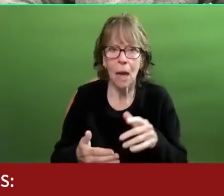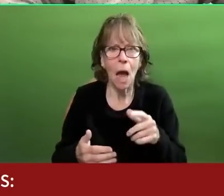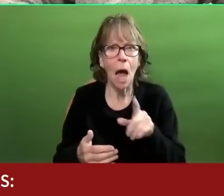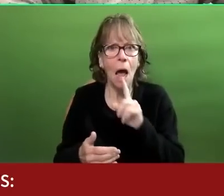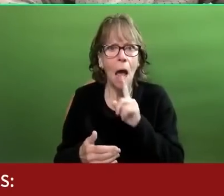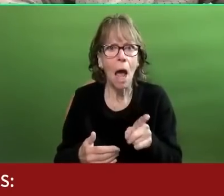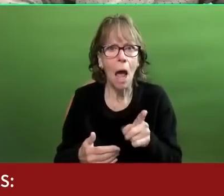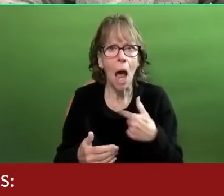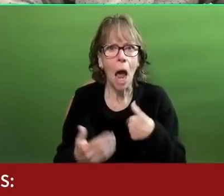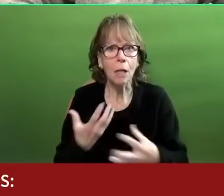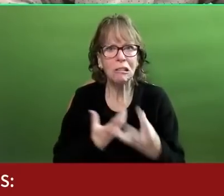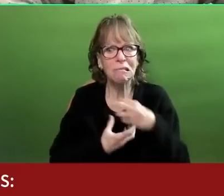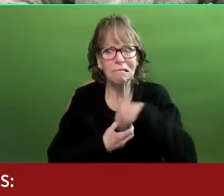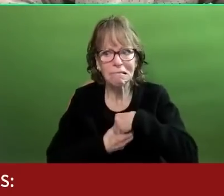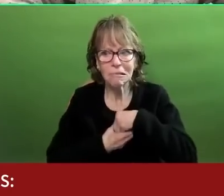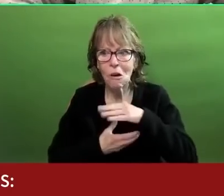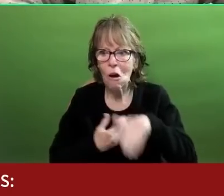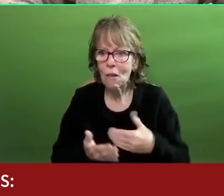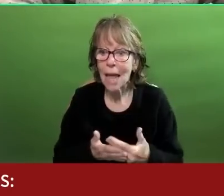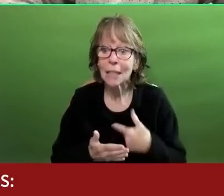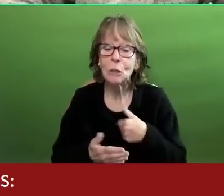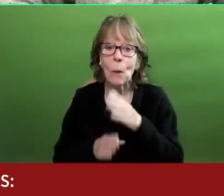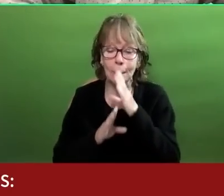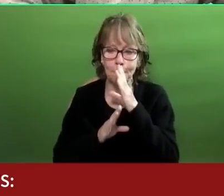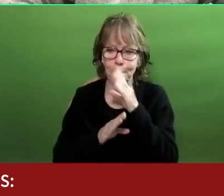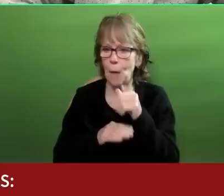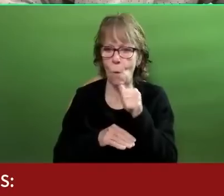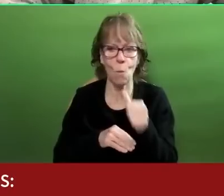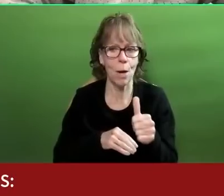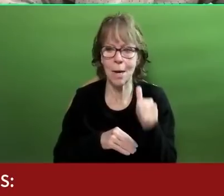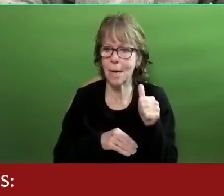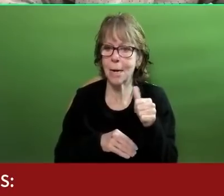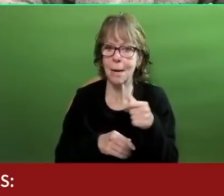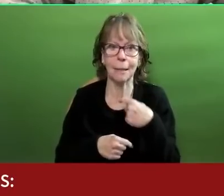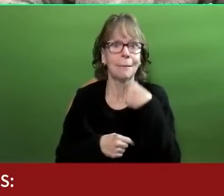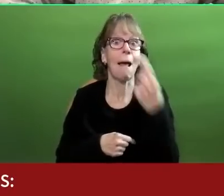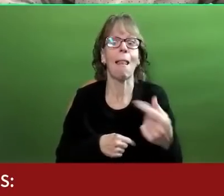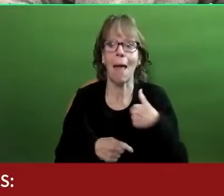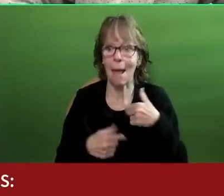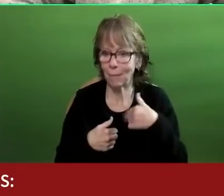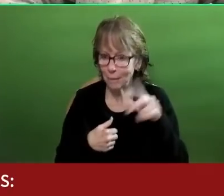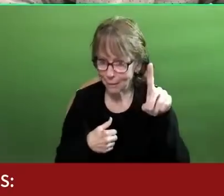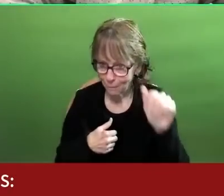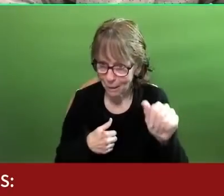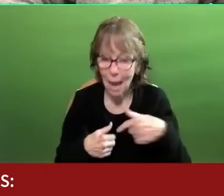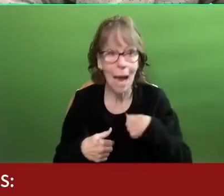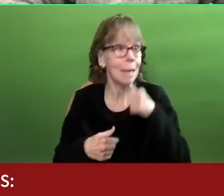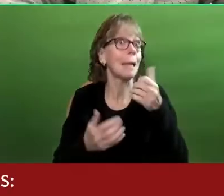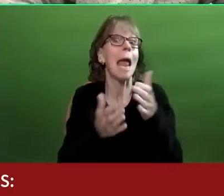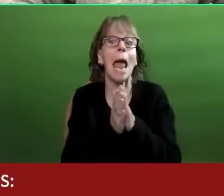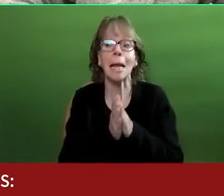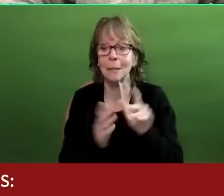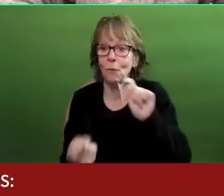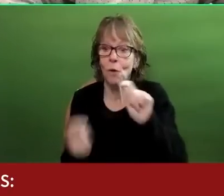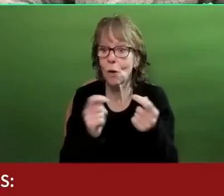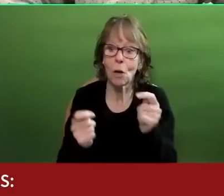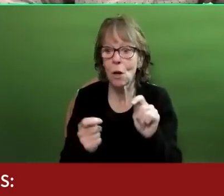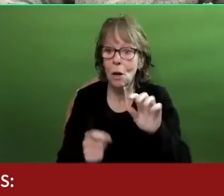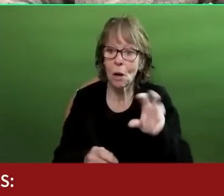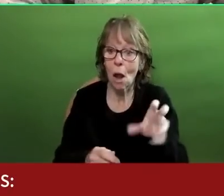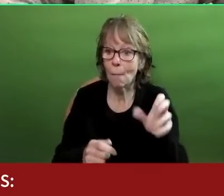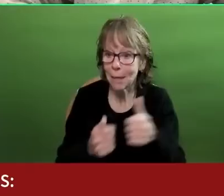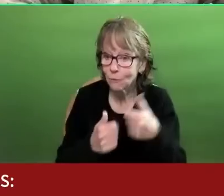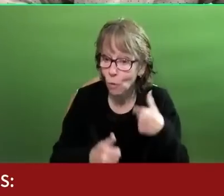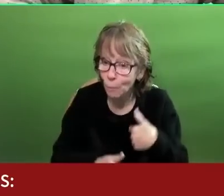my disabilities. I didn't ask for accommodations until I absolutely had to. And this was when I was scheduled to have a kidney transplant.